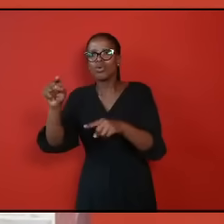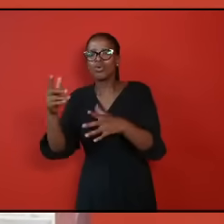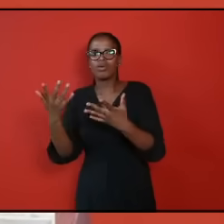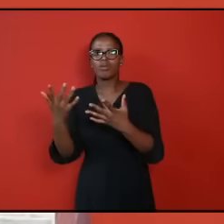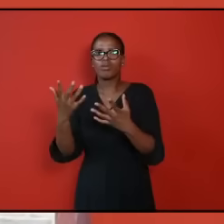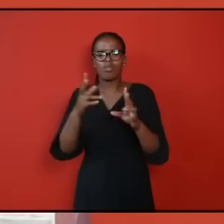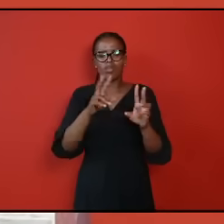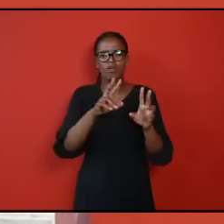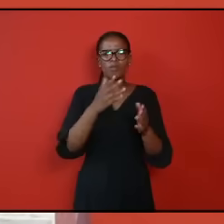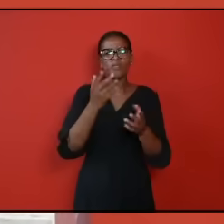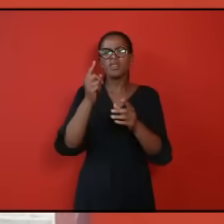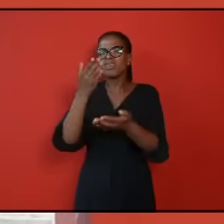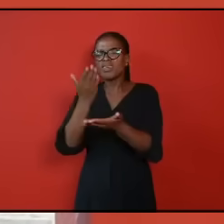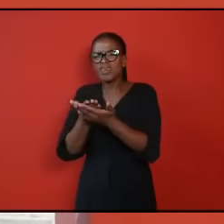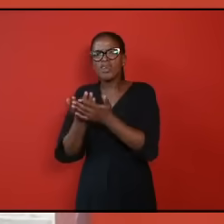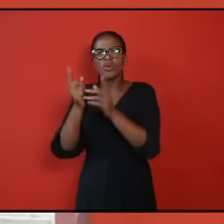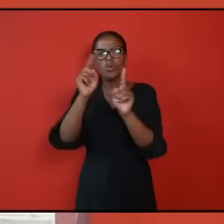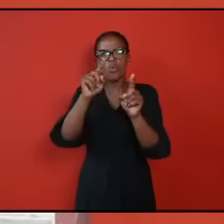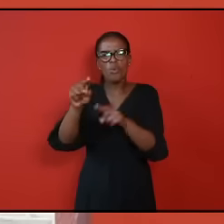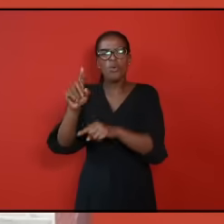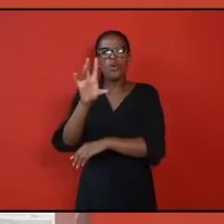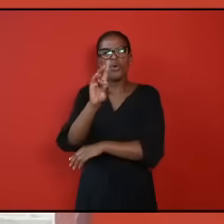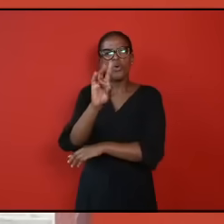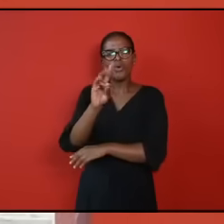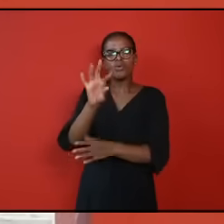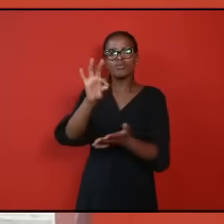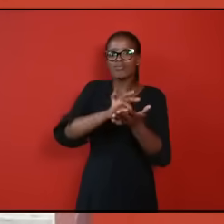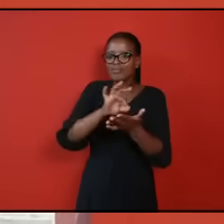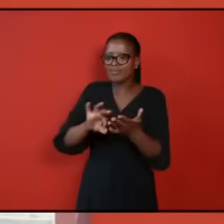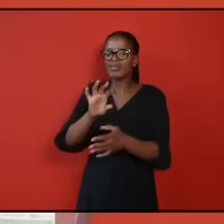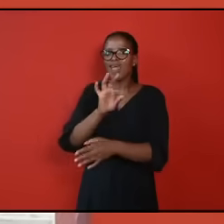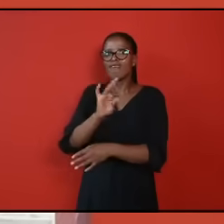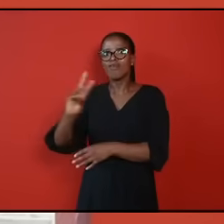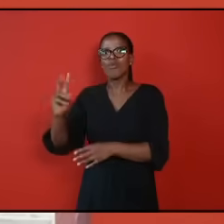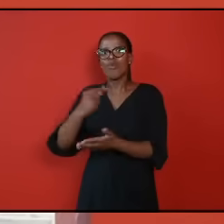somewhere. Every day, every Wednesday, there is election every week.